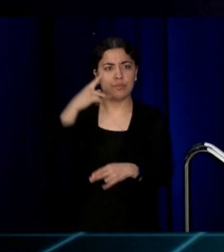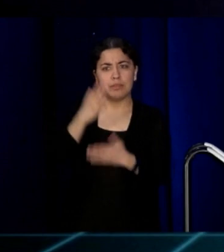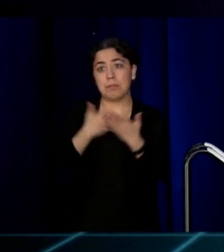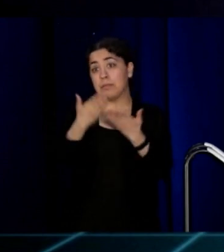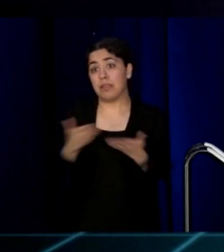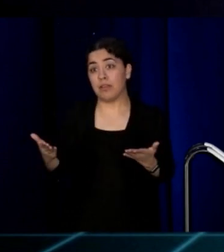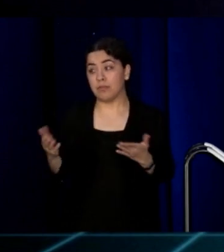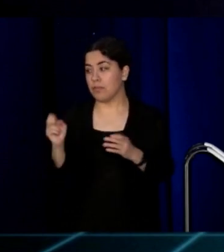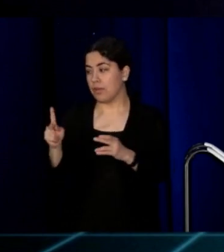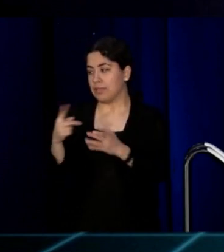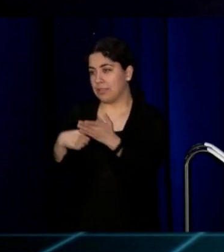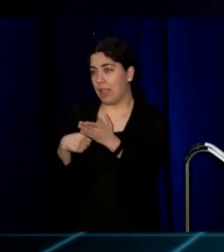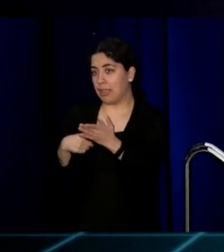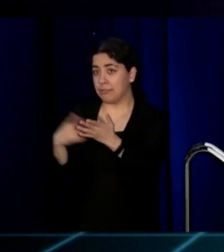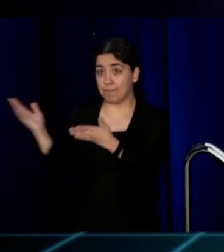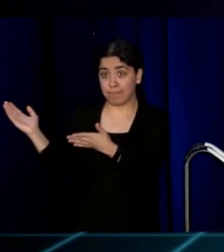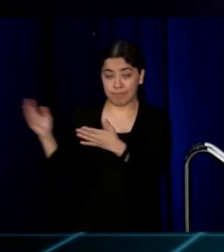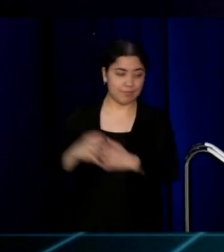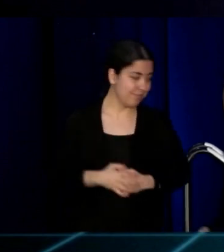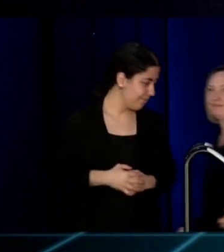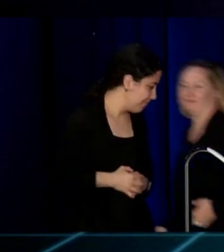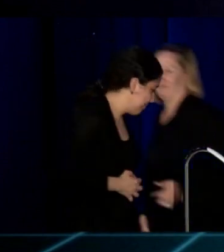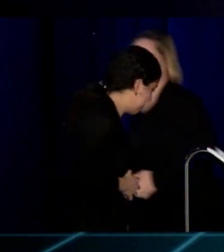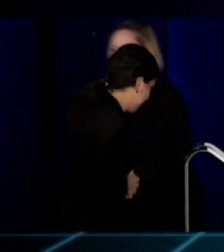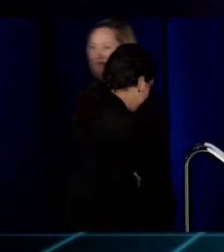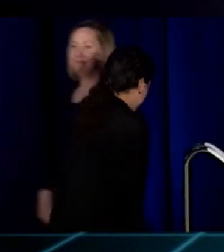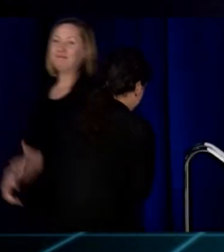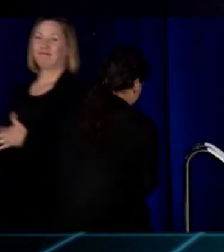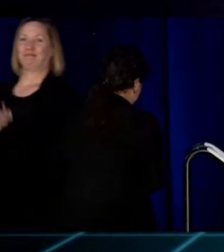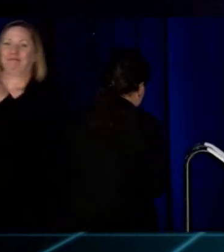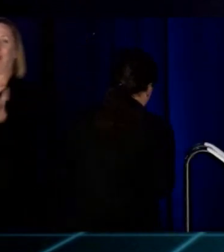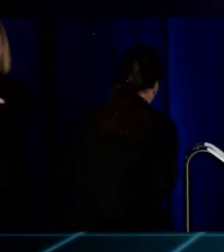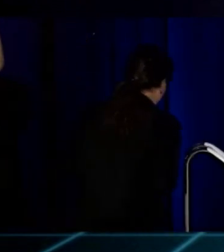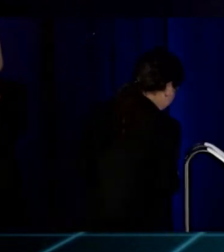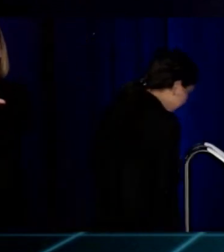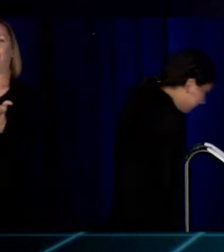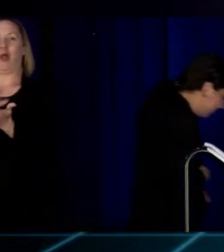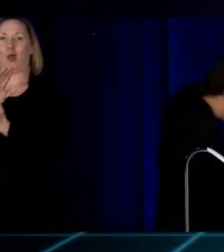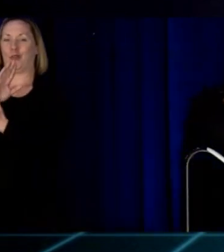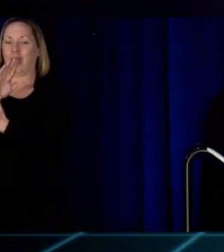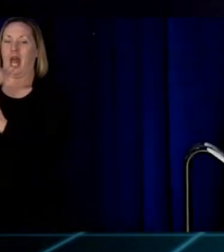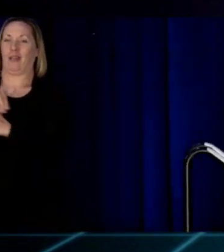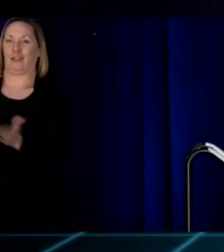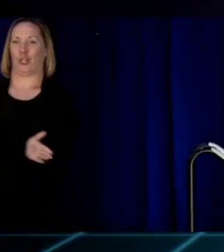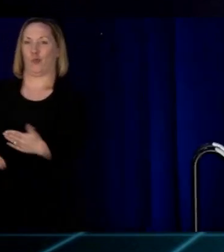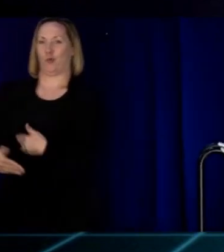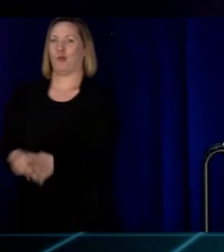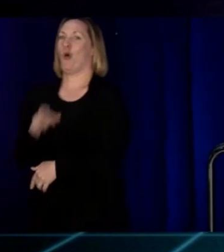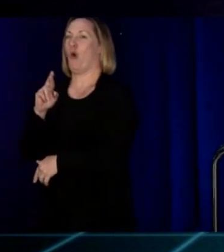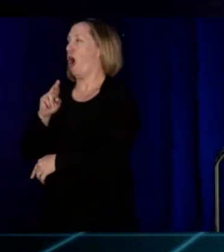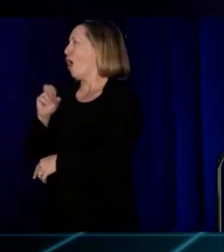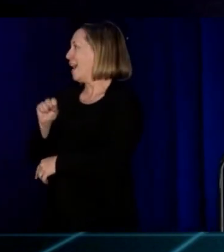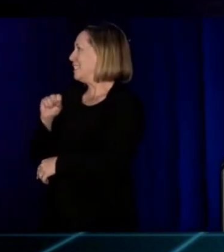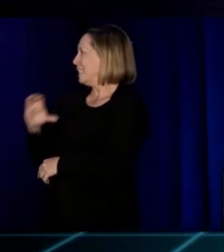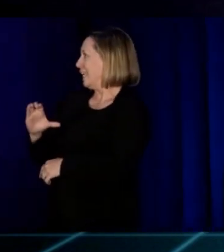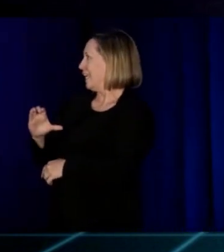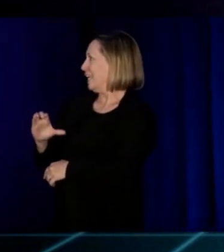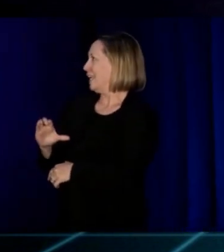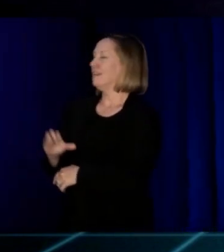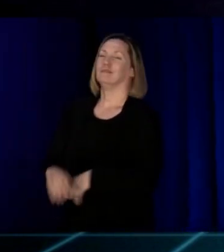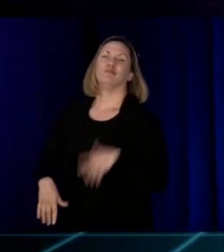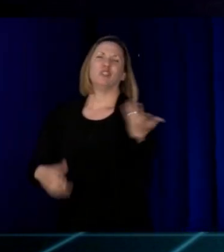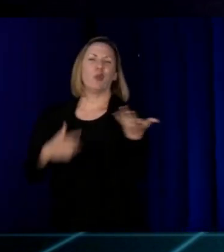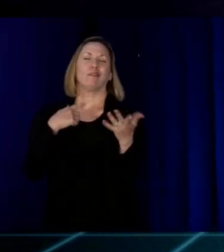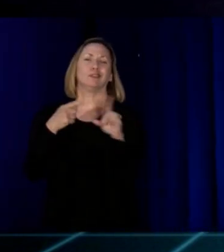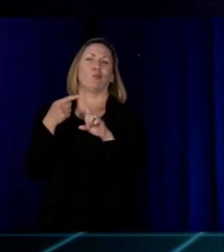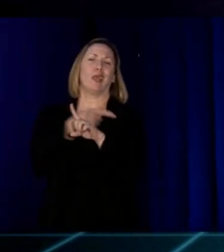Okay, let's talk about the elephant in the room. Oh, you mean RSCs. So RSCs are also a little bit weird. You have this random string